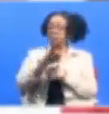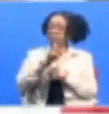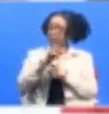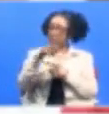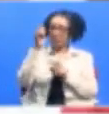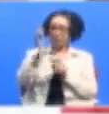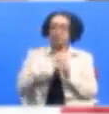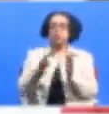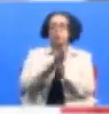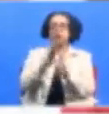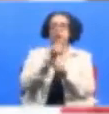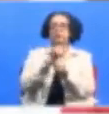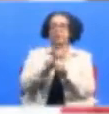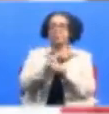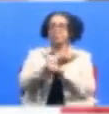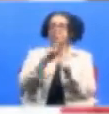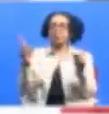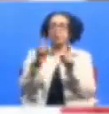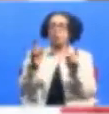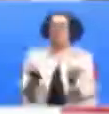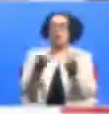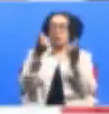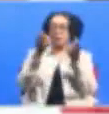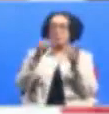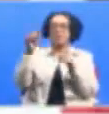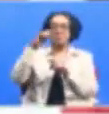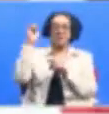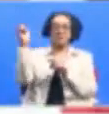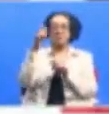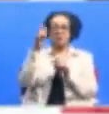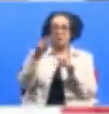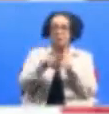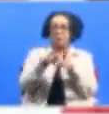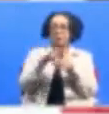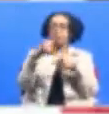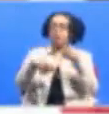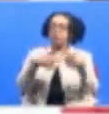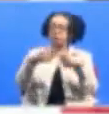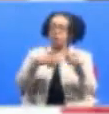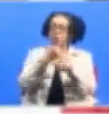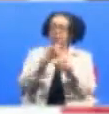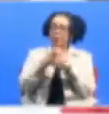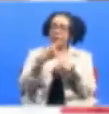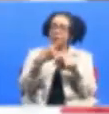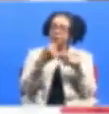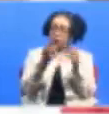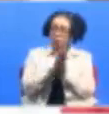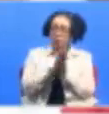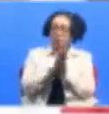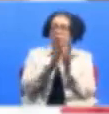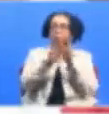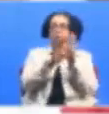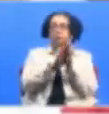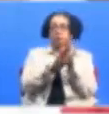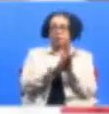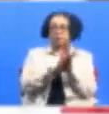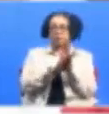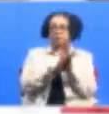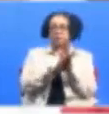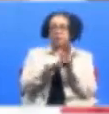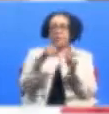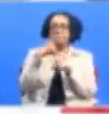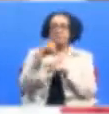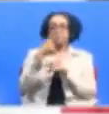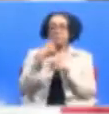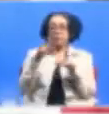staff not to be cowed by the presidency and to continue to discharge their duties in line with the Constitution, stating, and